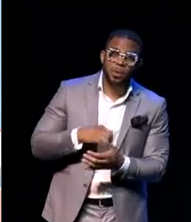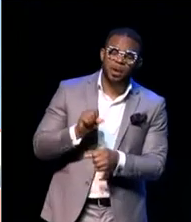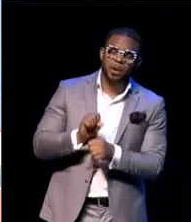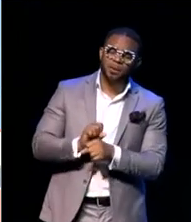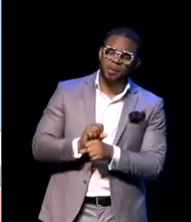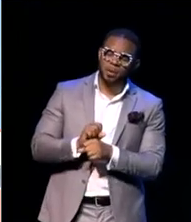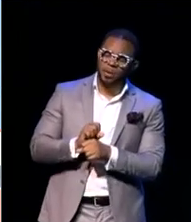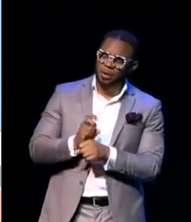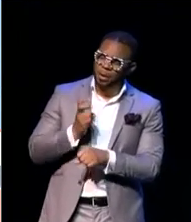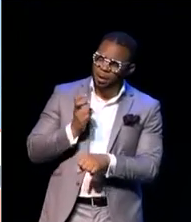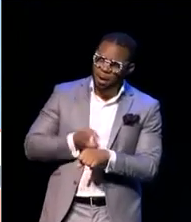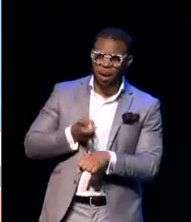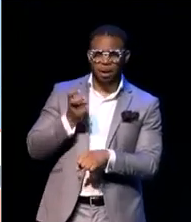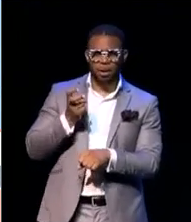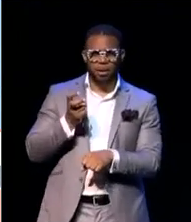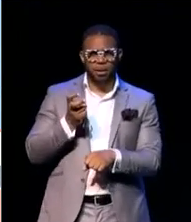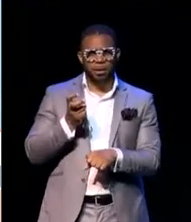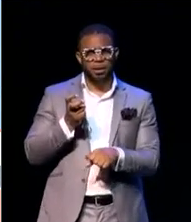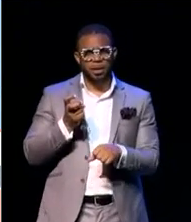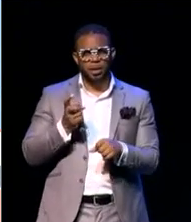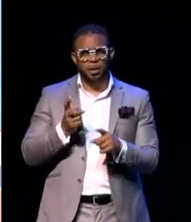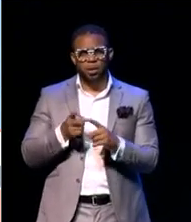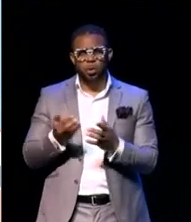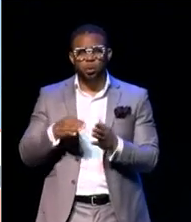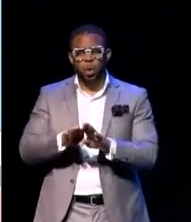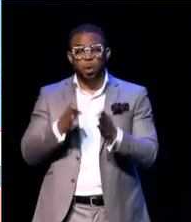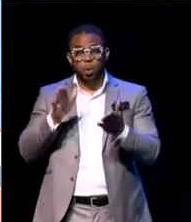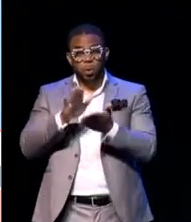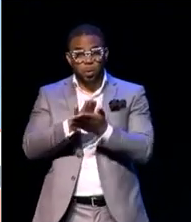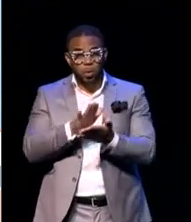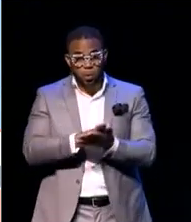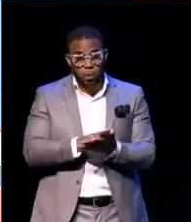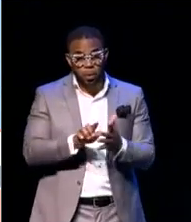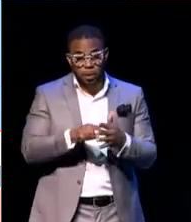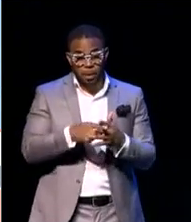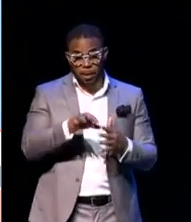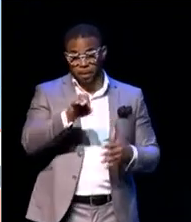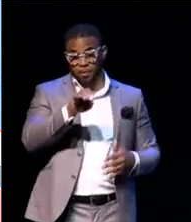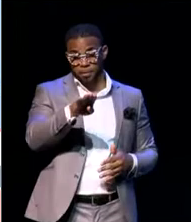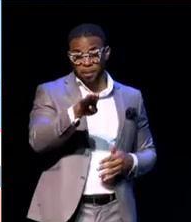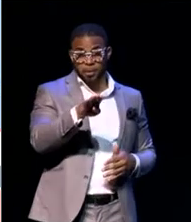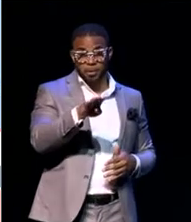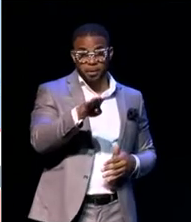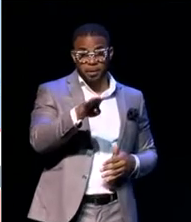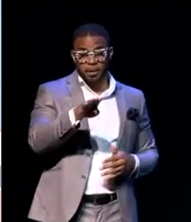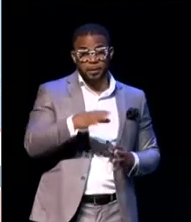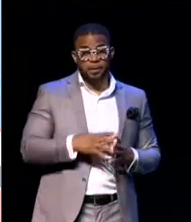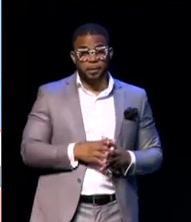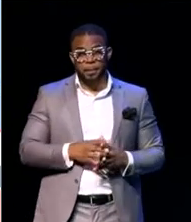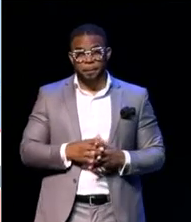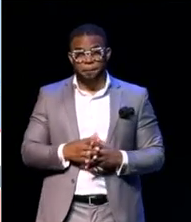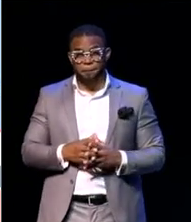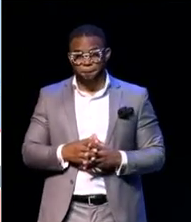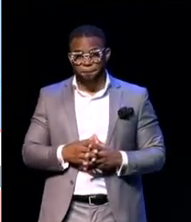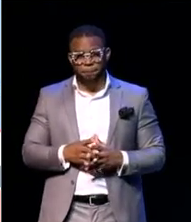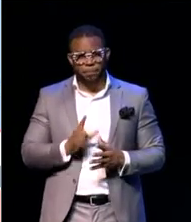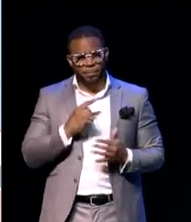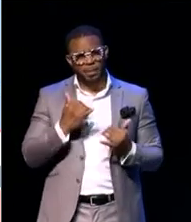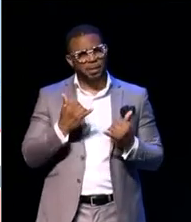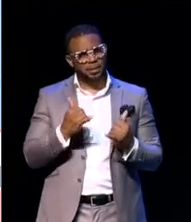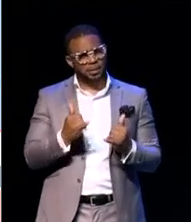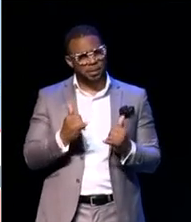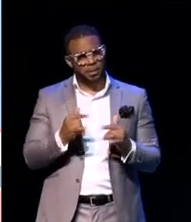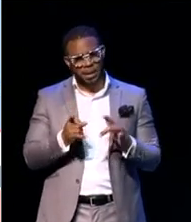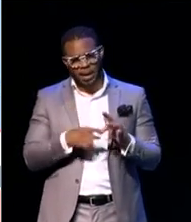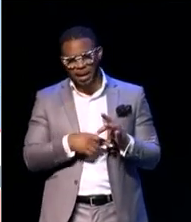worked extremely hard to reopen our schools beginning in February, but there's